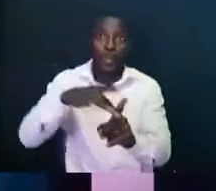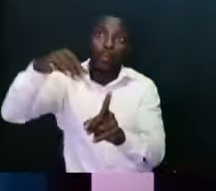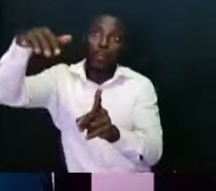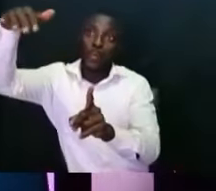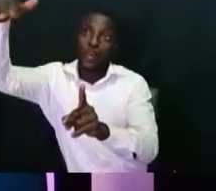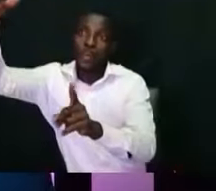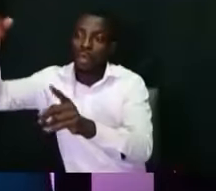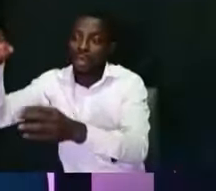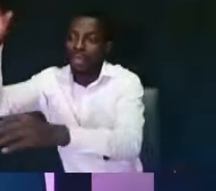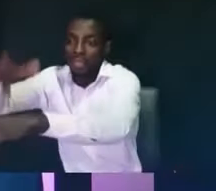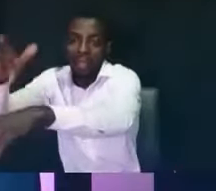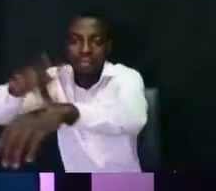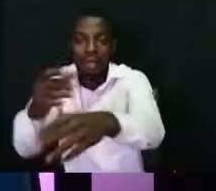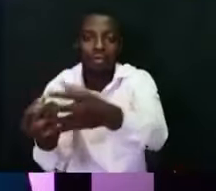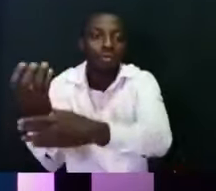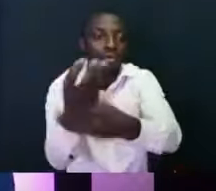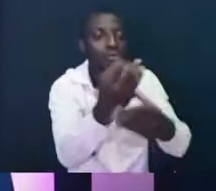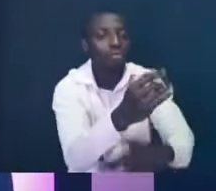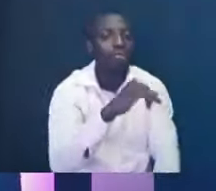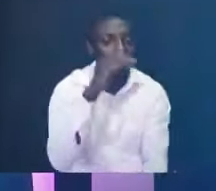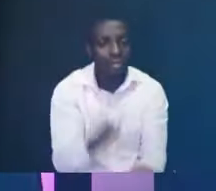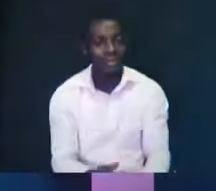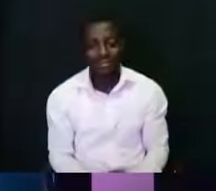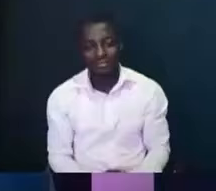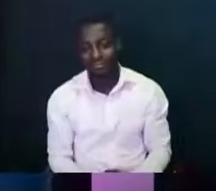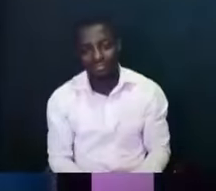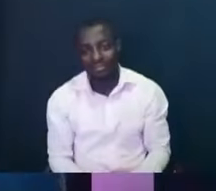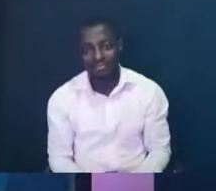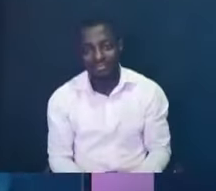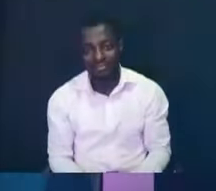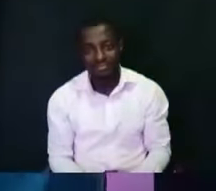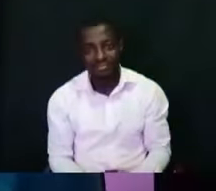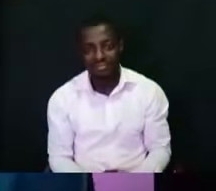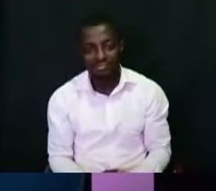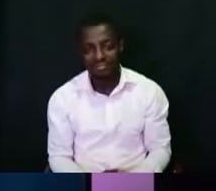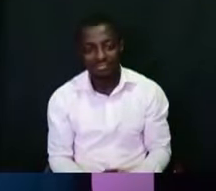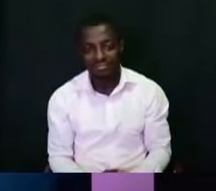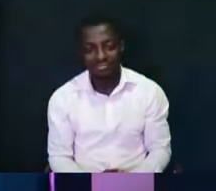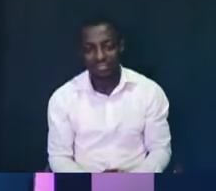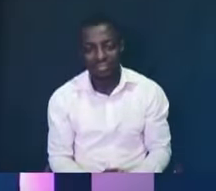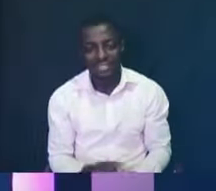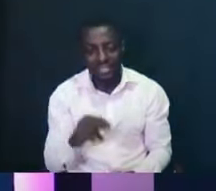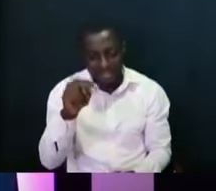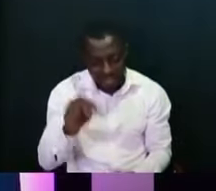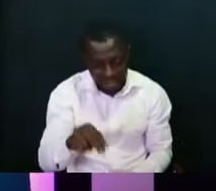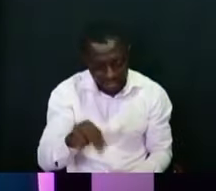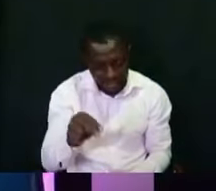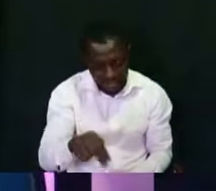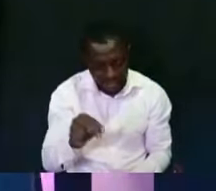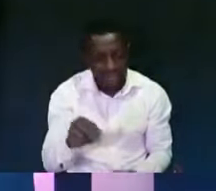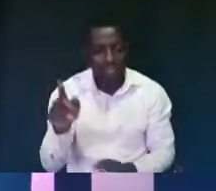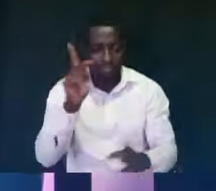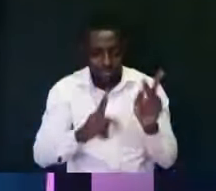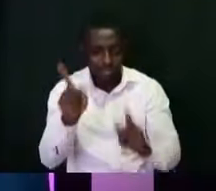say, Onyamiasem etre was a sinina no soa. Mumian Kemus and Yamiasem Nankasa andua and to mean tre andua. No.